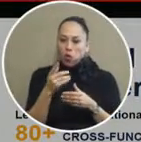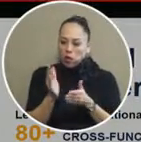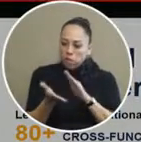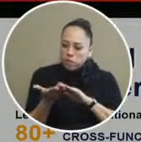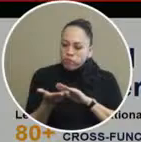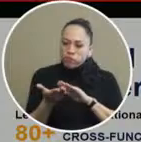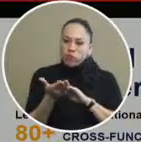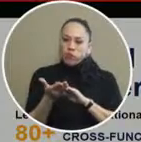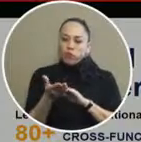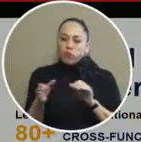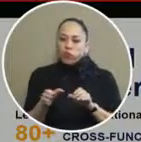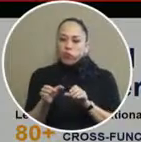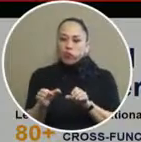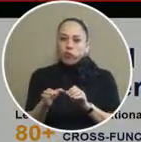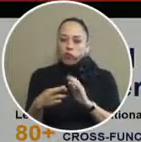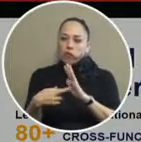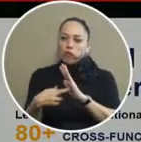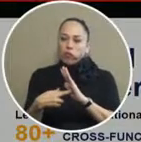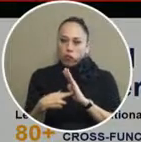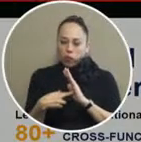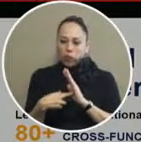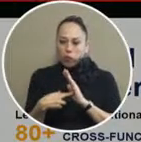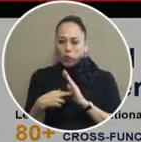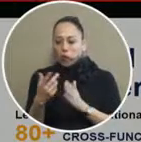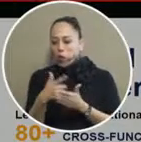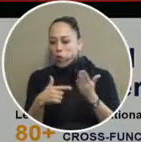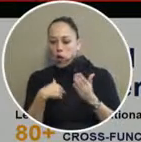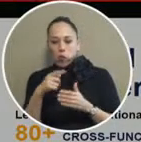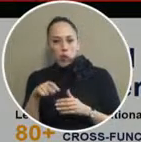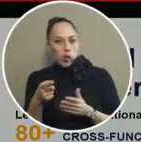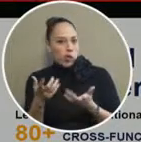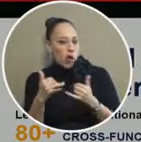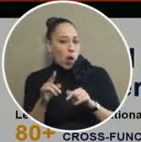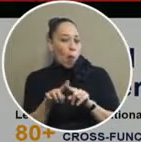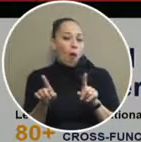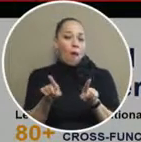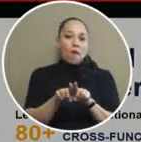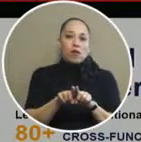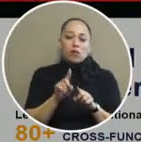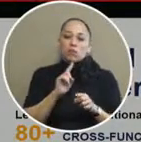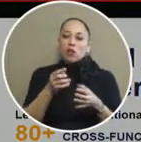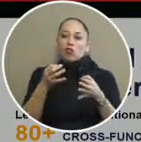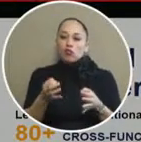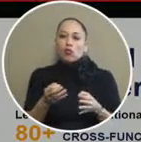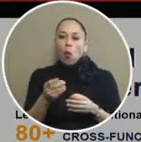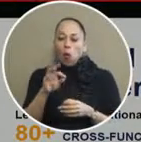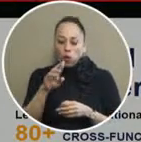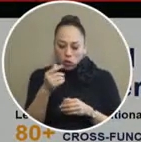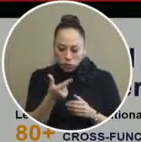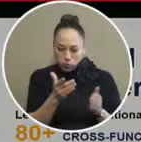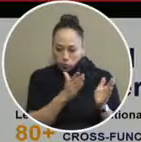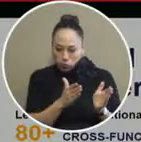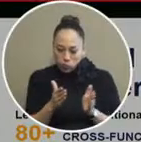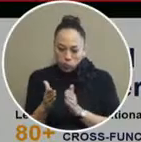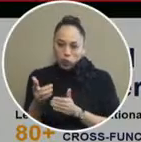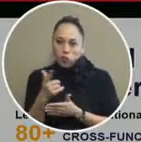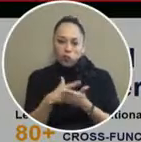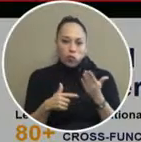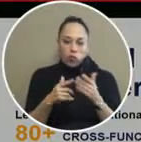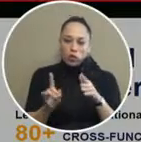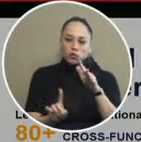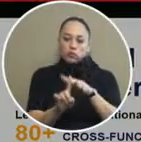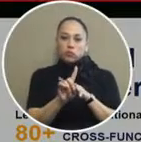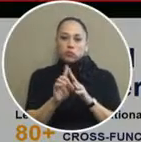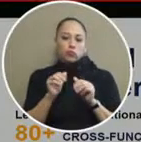operational actions that are required in terms of what we need today, but also ensuring that our organizational planning is aligned for what's to come